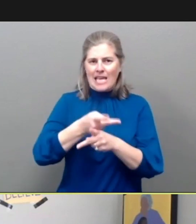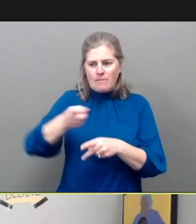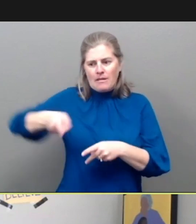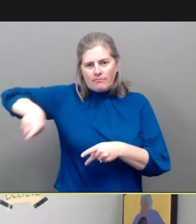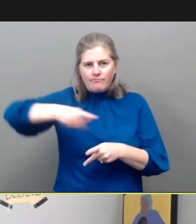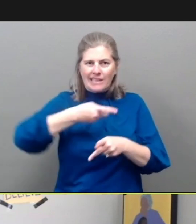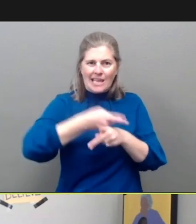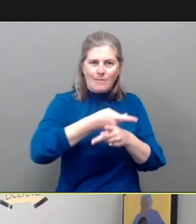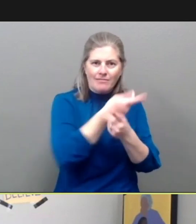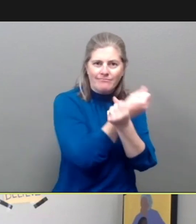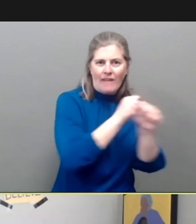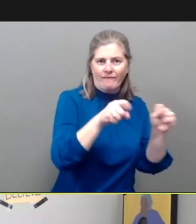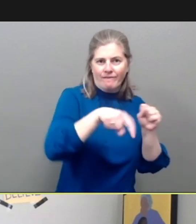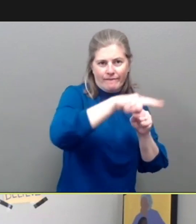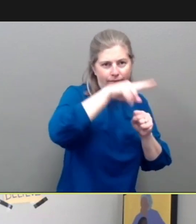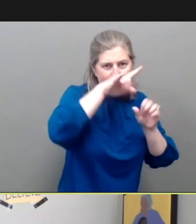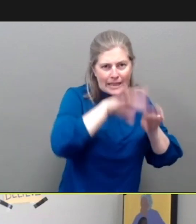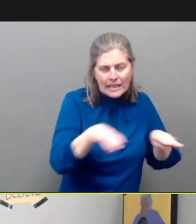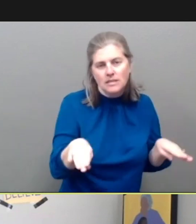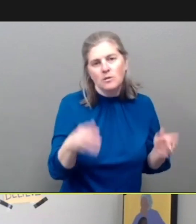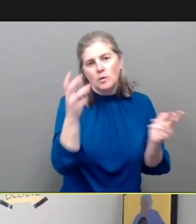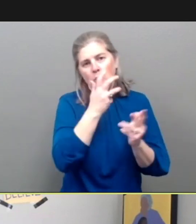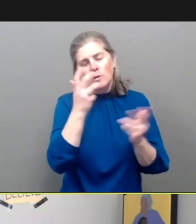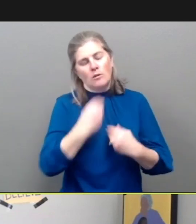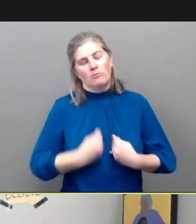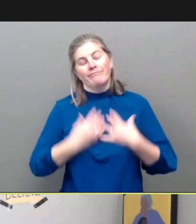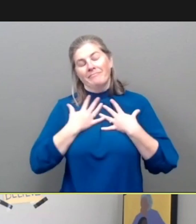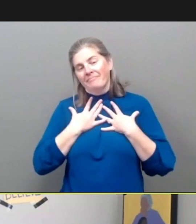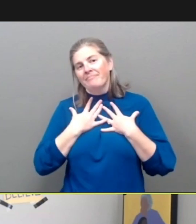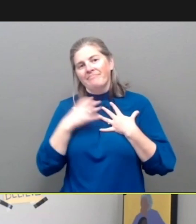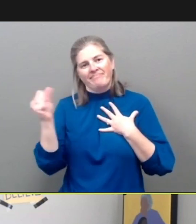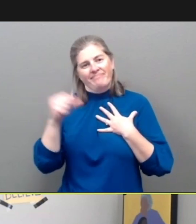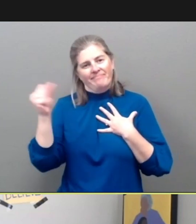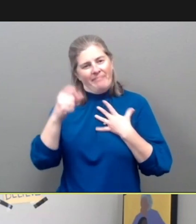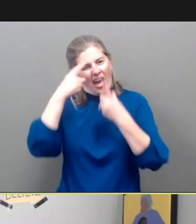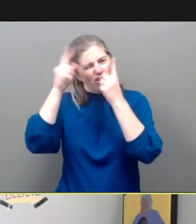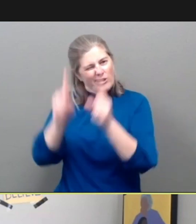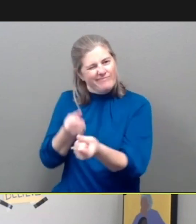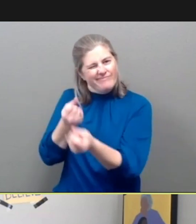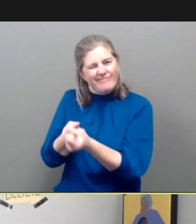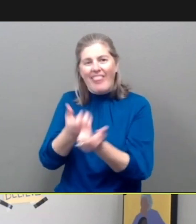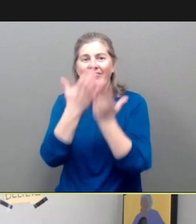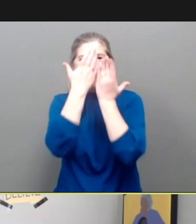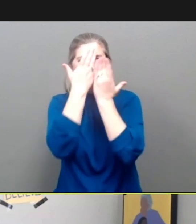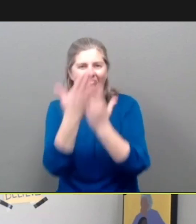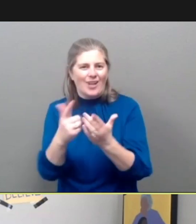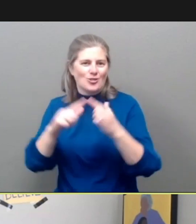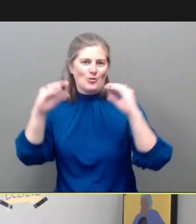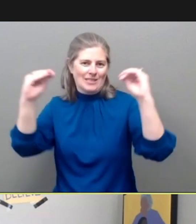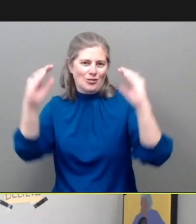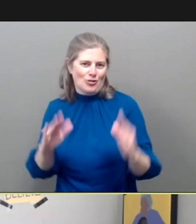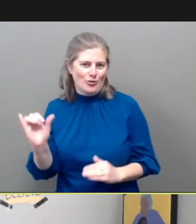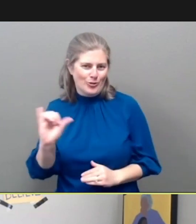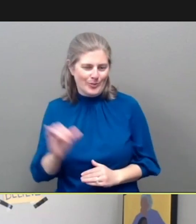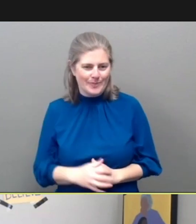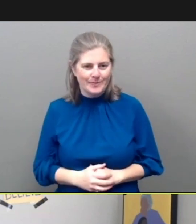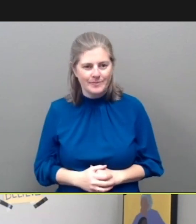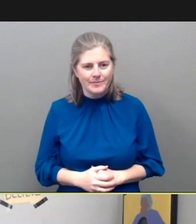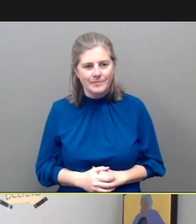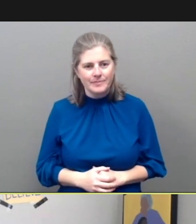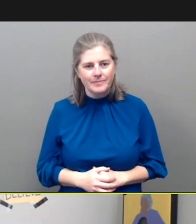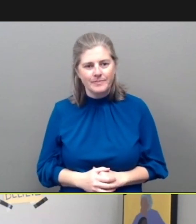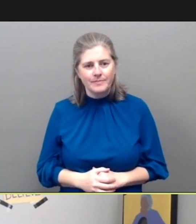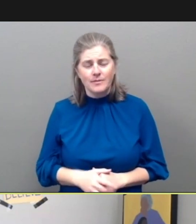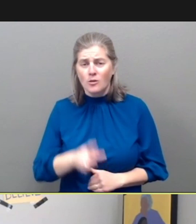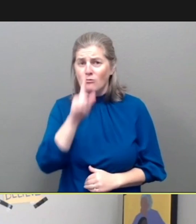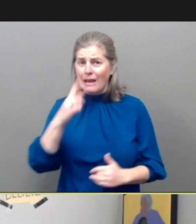in the state. That's so inspiring. And yeah, I want to say thanks to them too. I'm just also